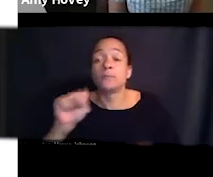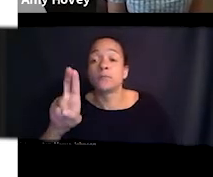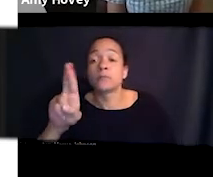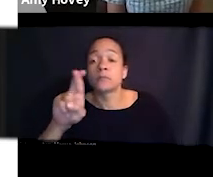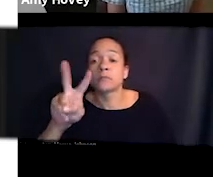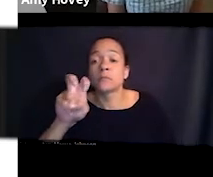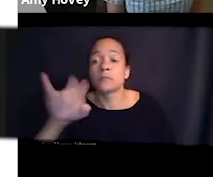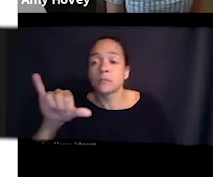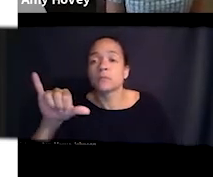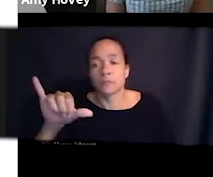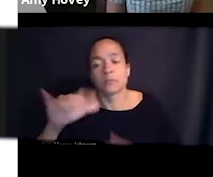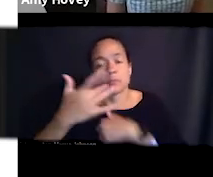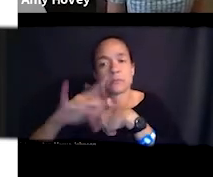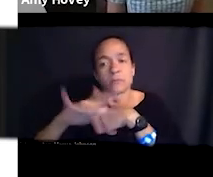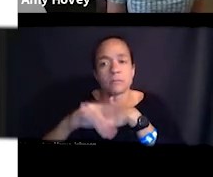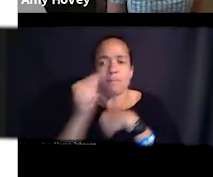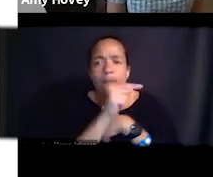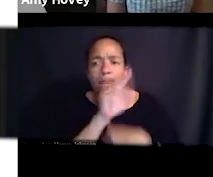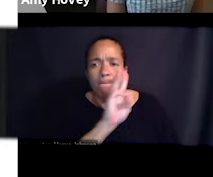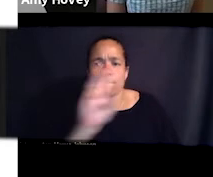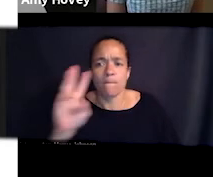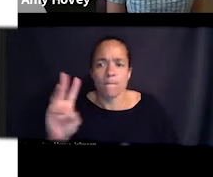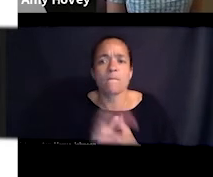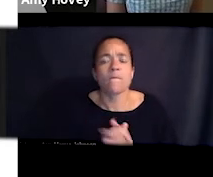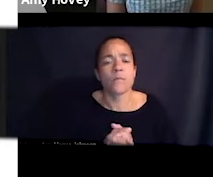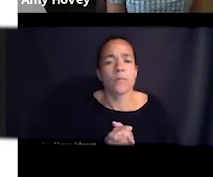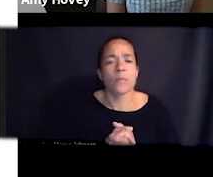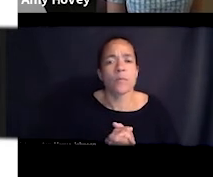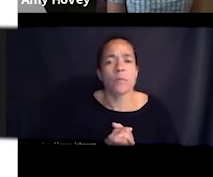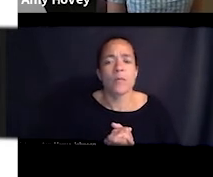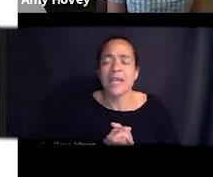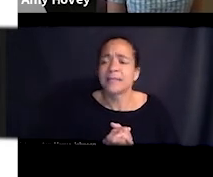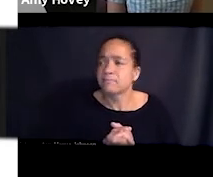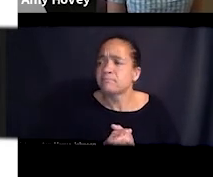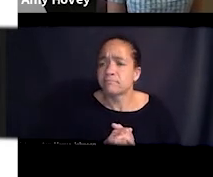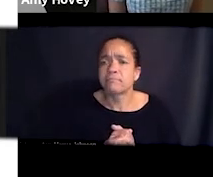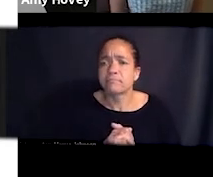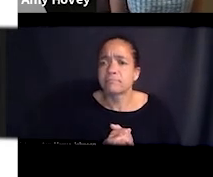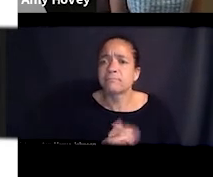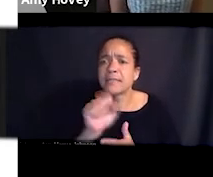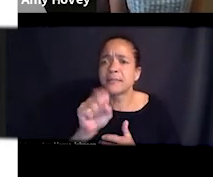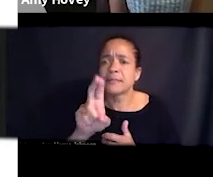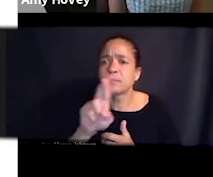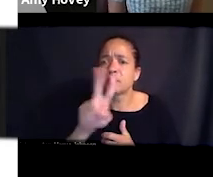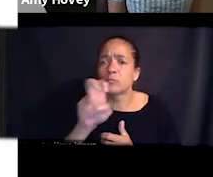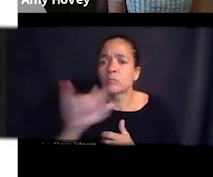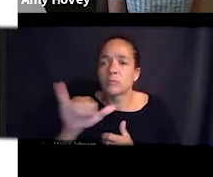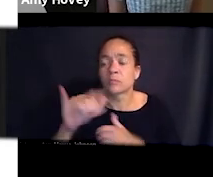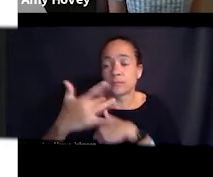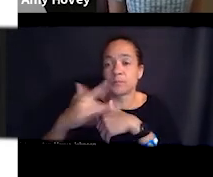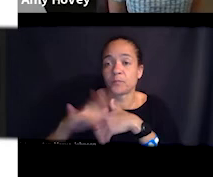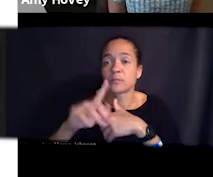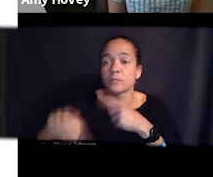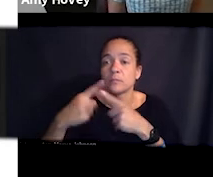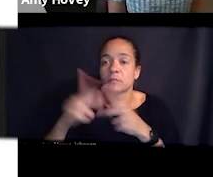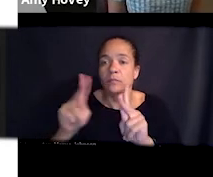the website that was mentioned as well. And making sure that we also had surveys available where people were, right? So